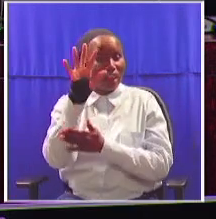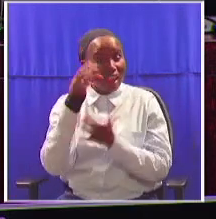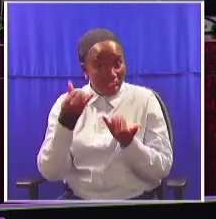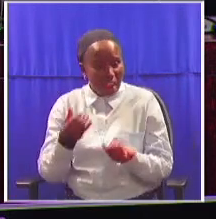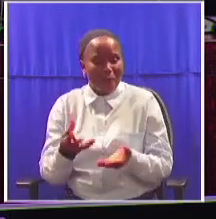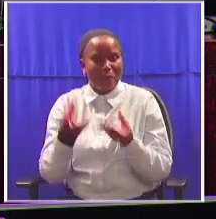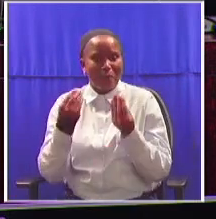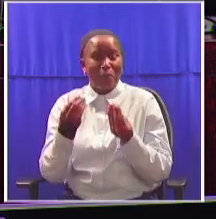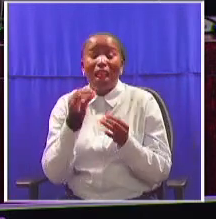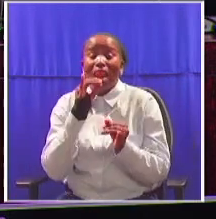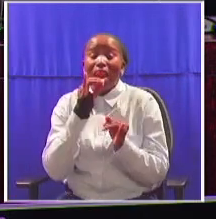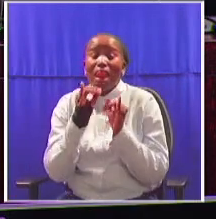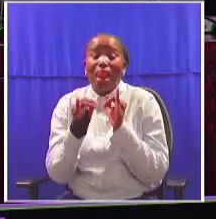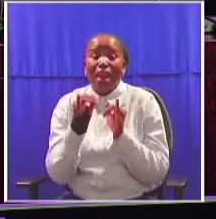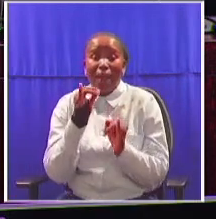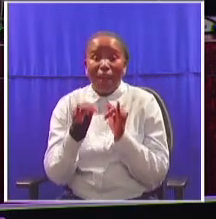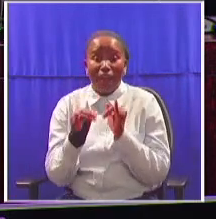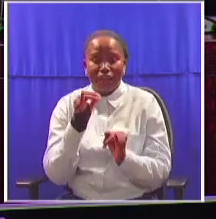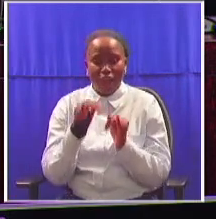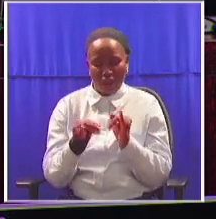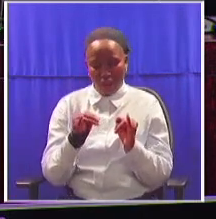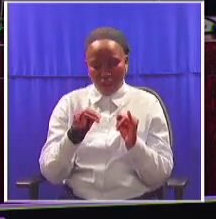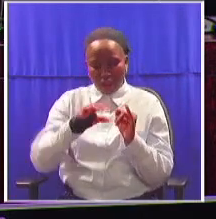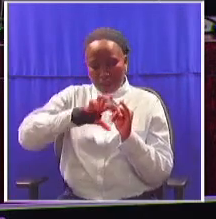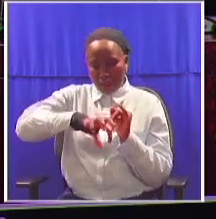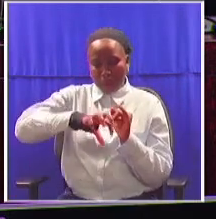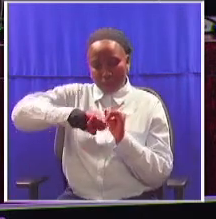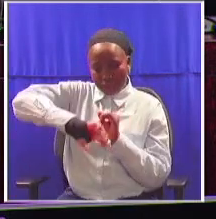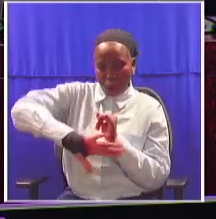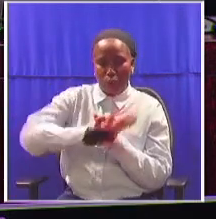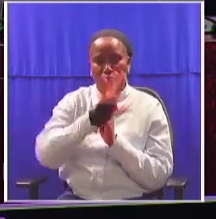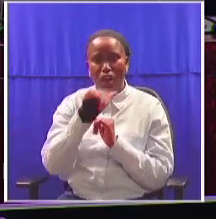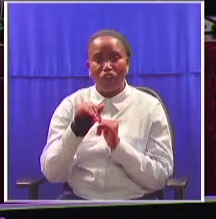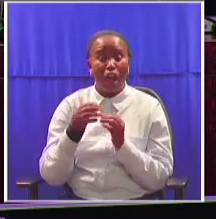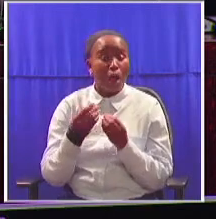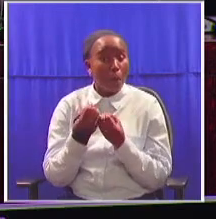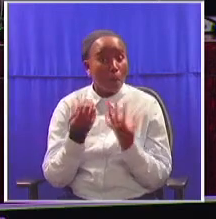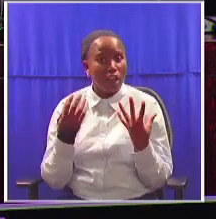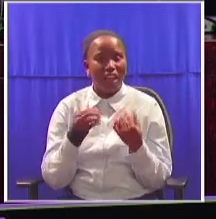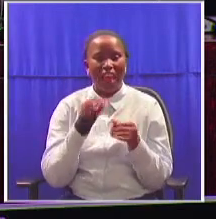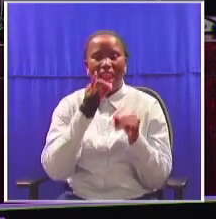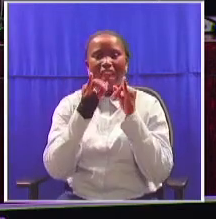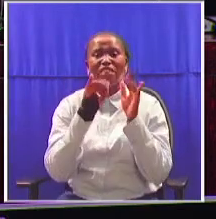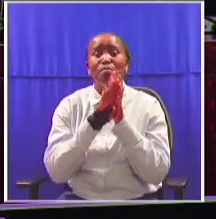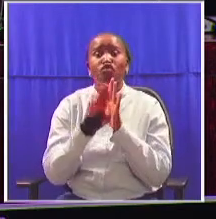projects in South Africa valued at around 100 billion rand,